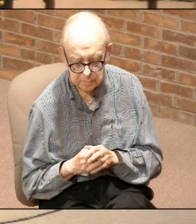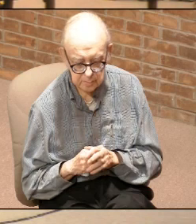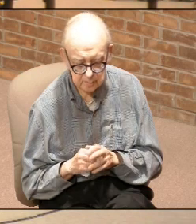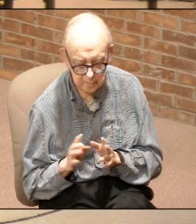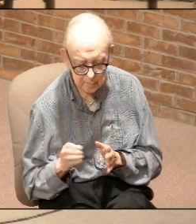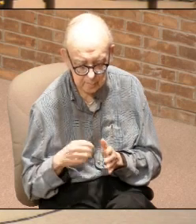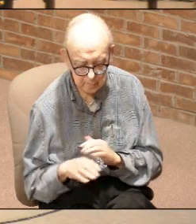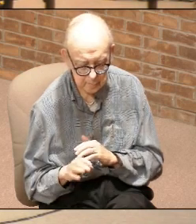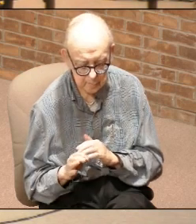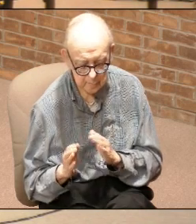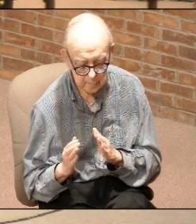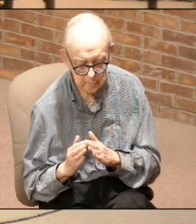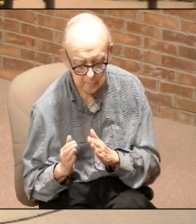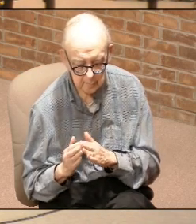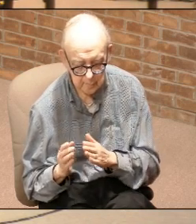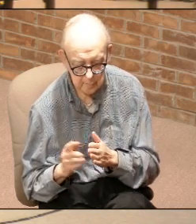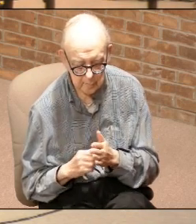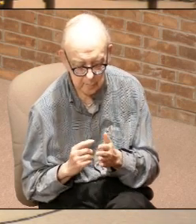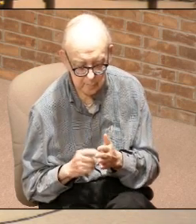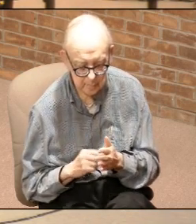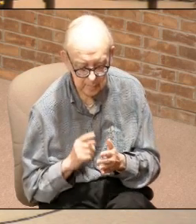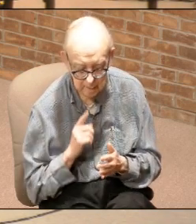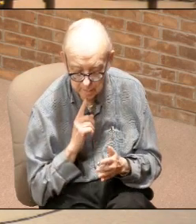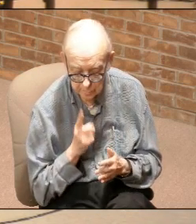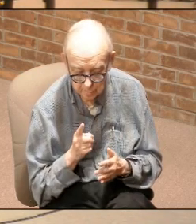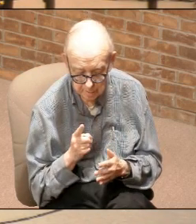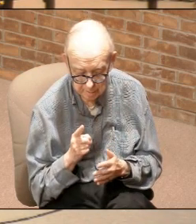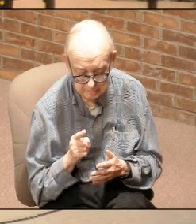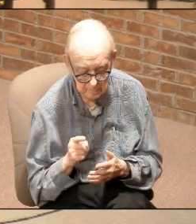being in a community sometimes is messy